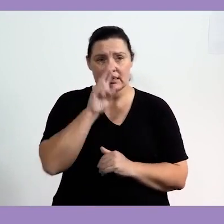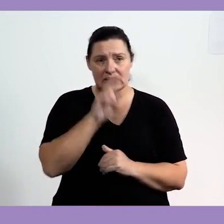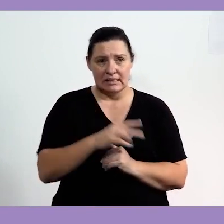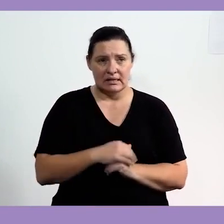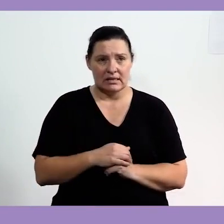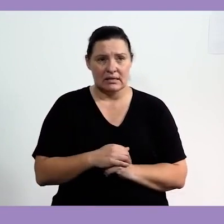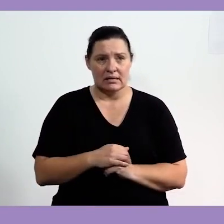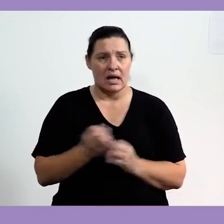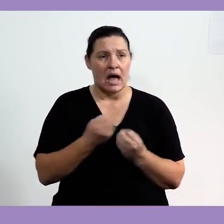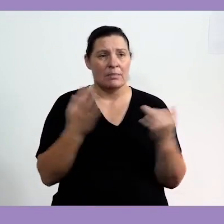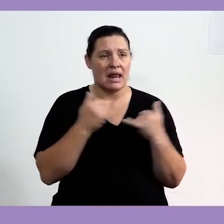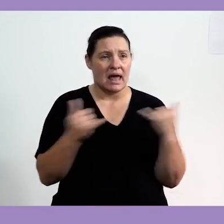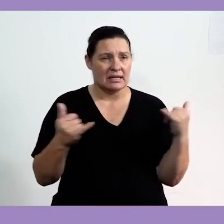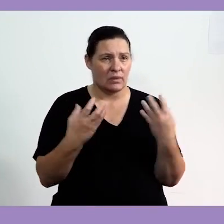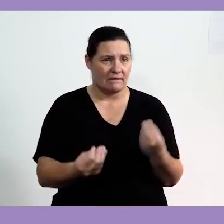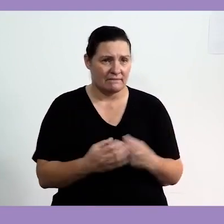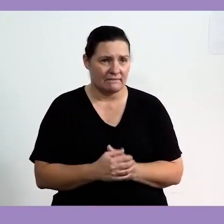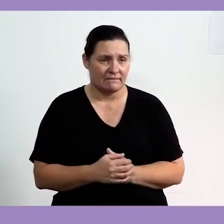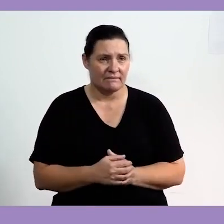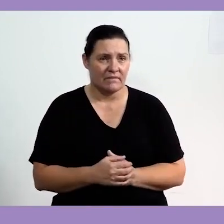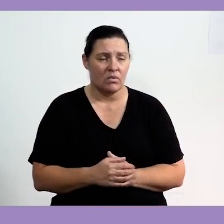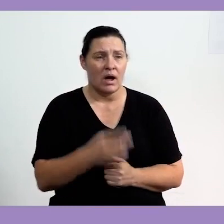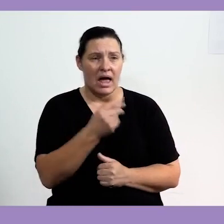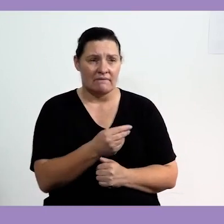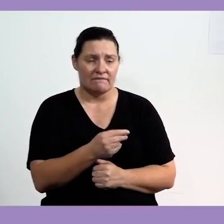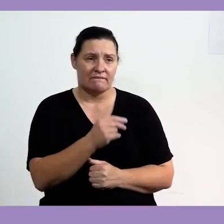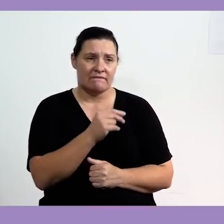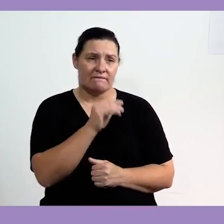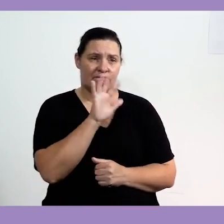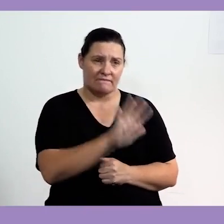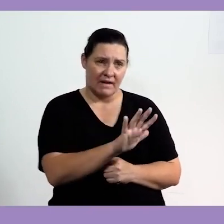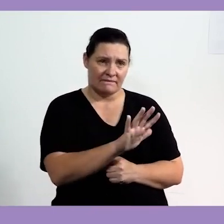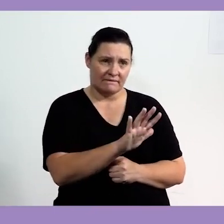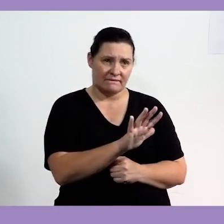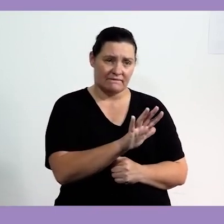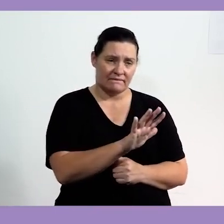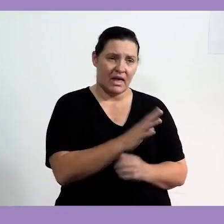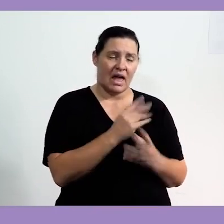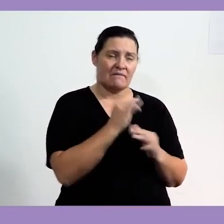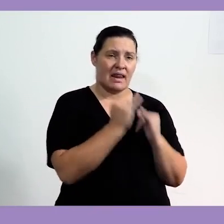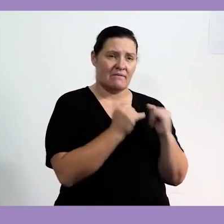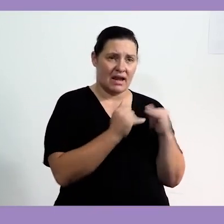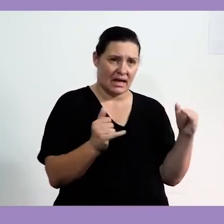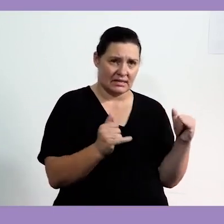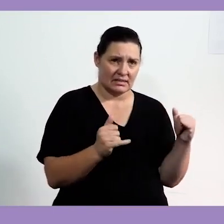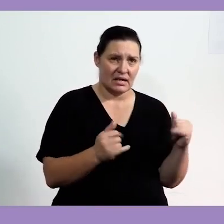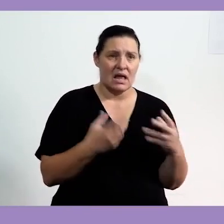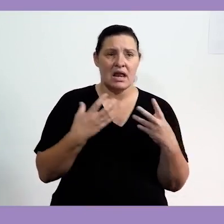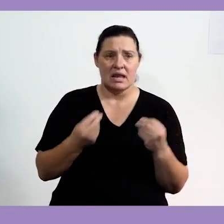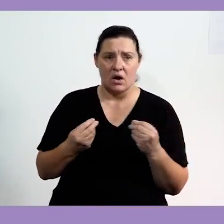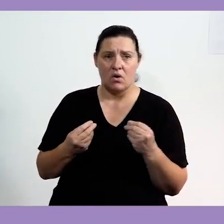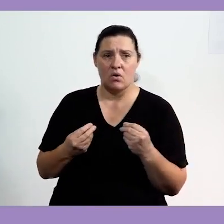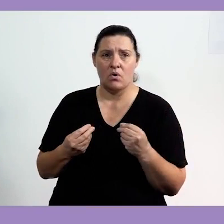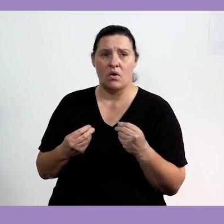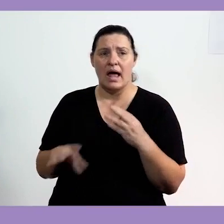And as we can see here, how many lines do we have? So when there were 5 triangles there, we had 11 lines.